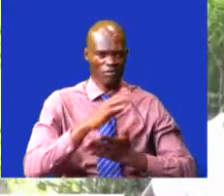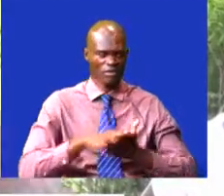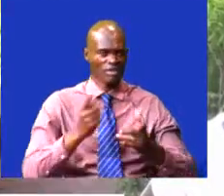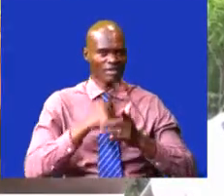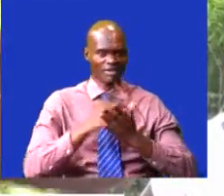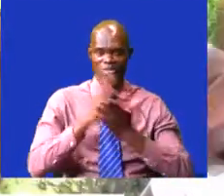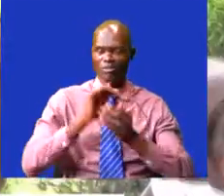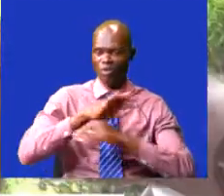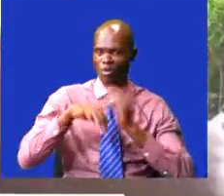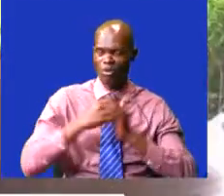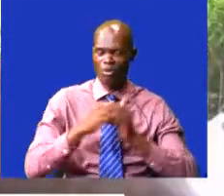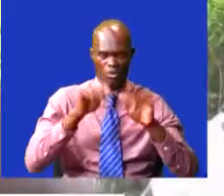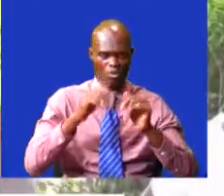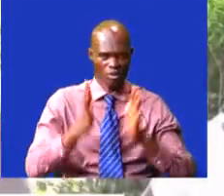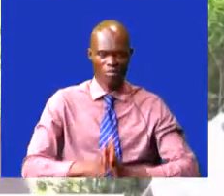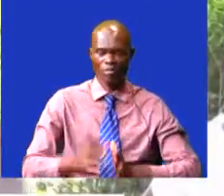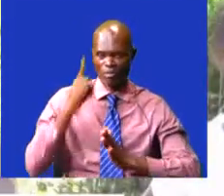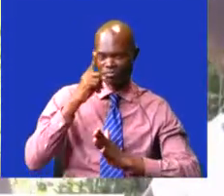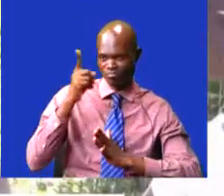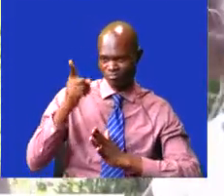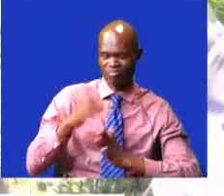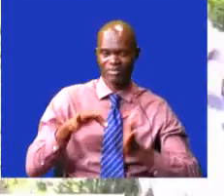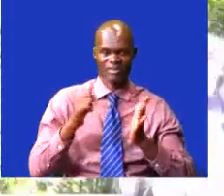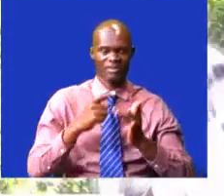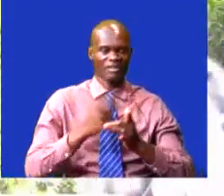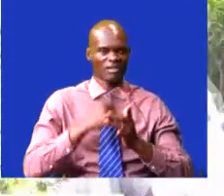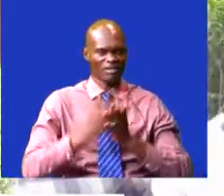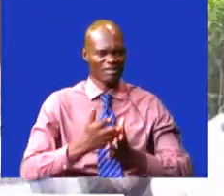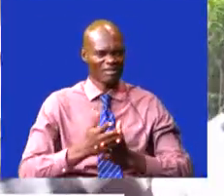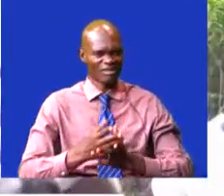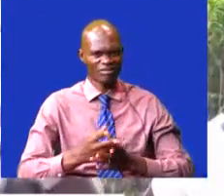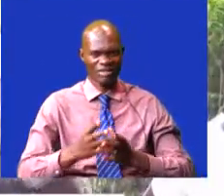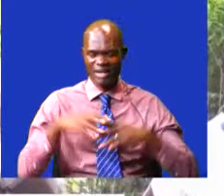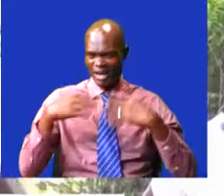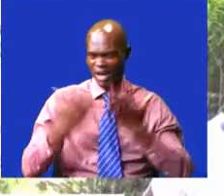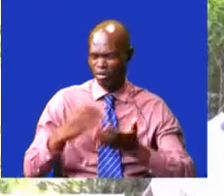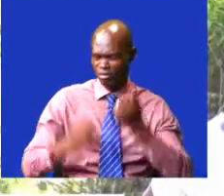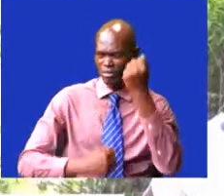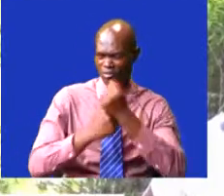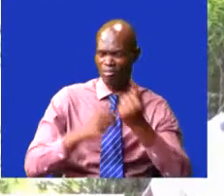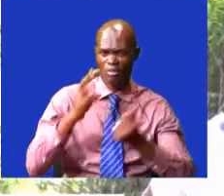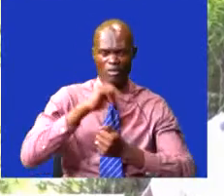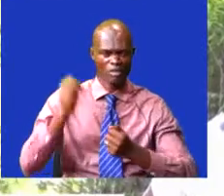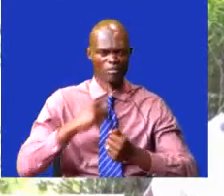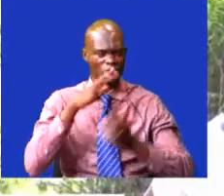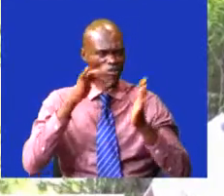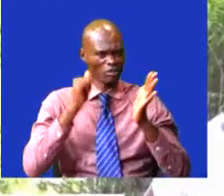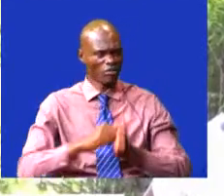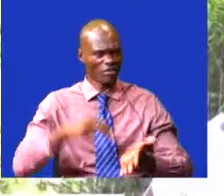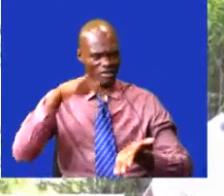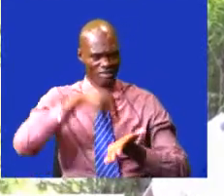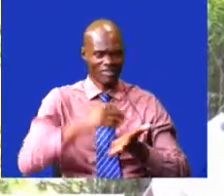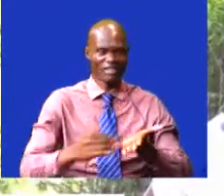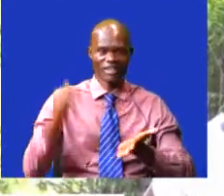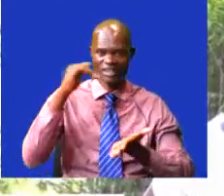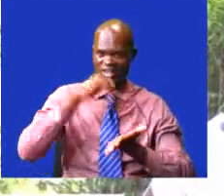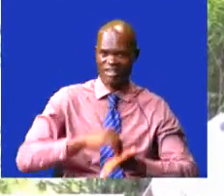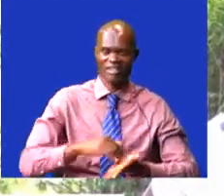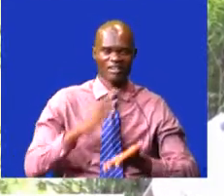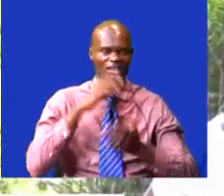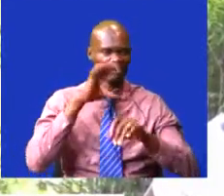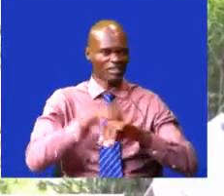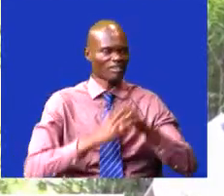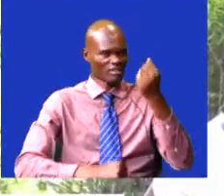To jopur matire kagegi, wadwa ng'iya nena ni to ere kaka di akonygi mondo gitim alowa gigi